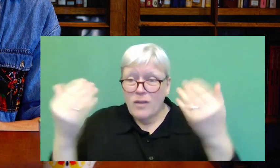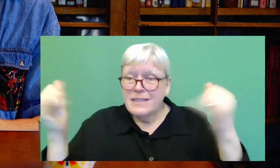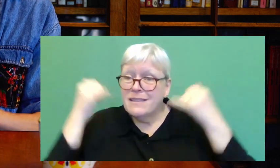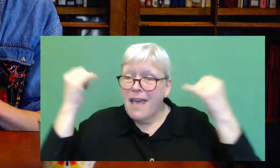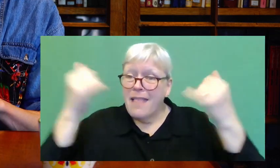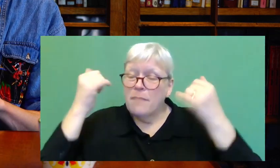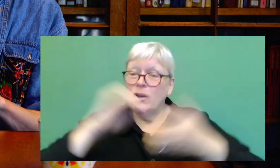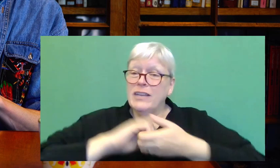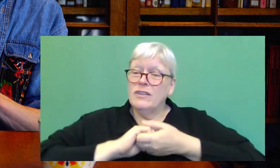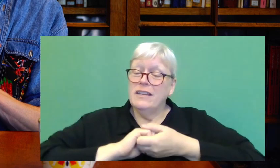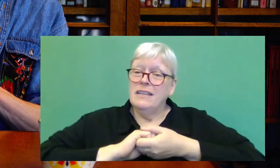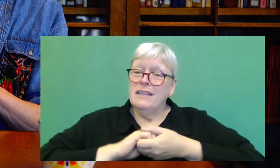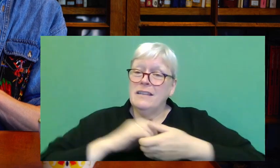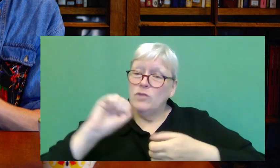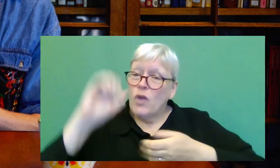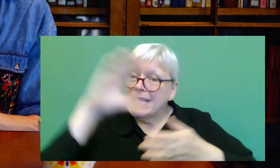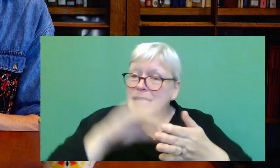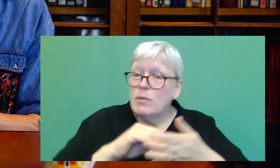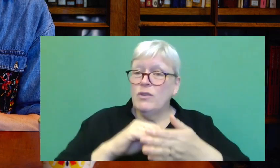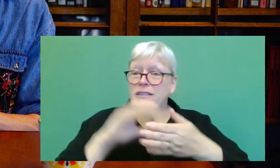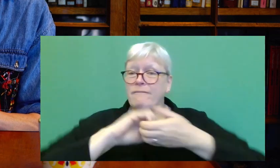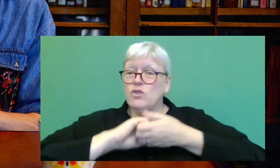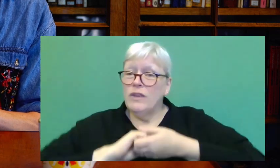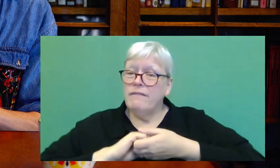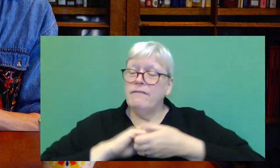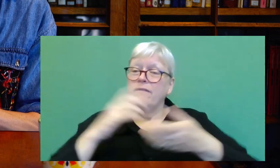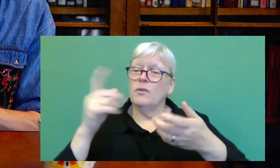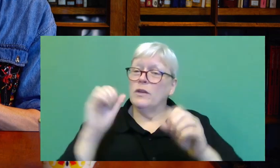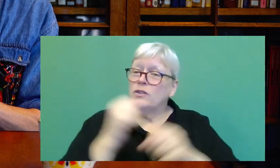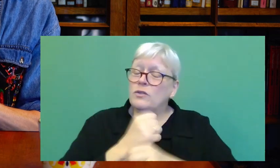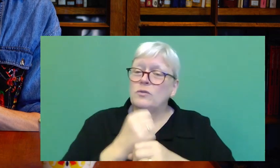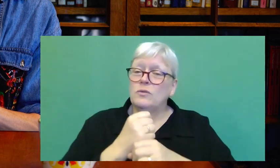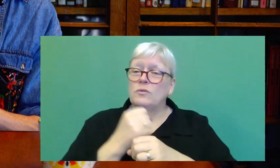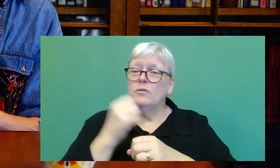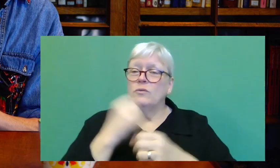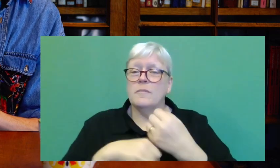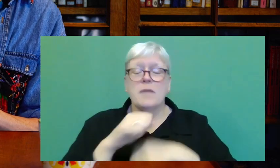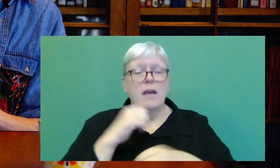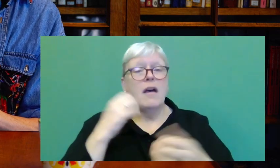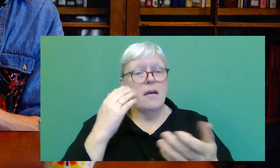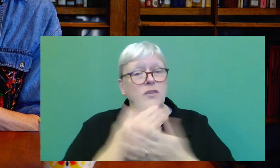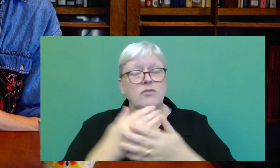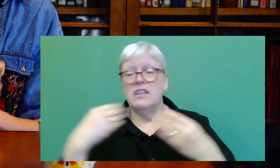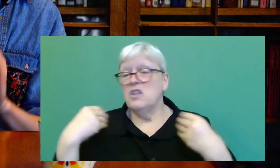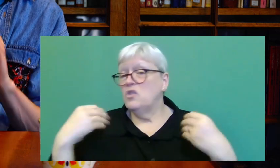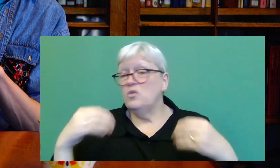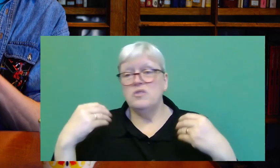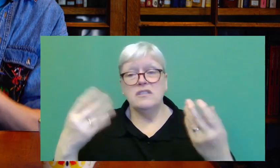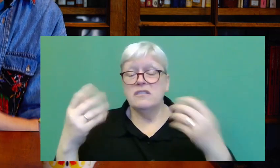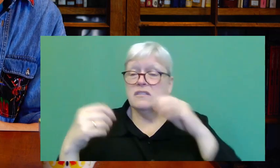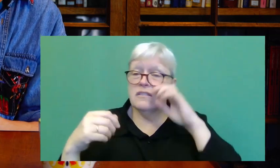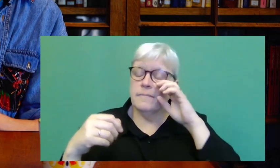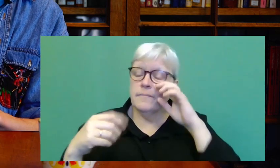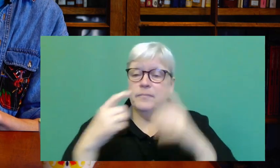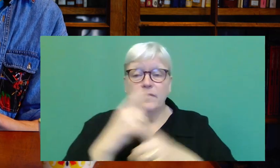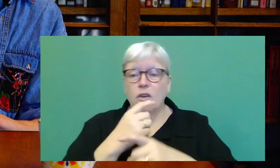their experiences with grief. And that can actually be quite blithe and quite loose. People can talk about grieving a missed opportunity or a